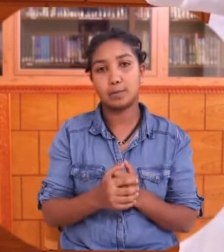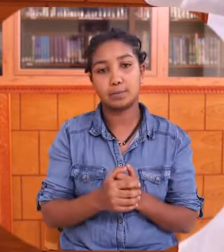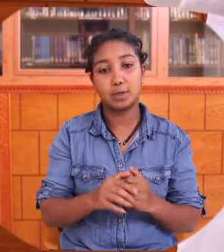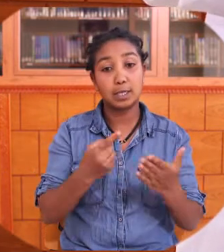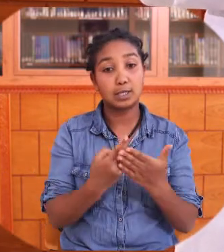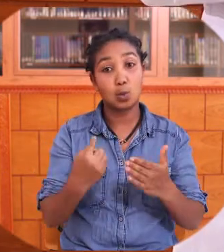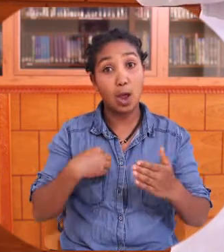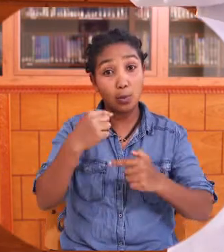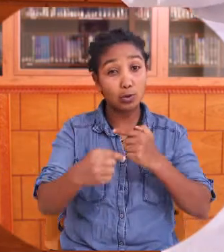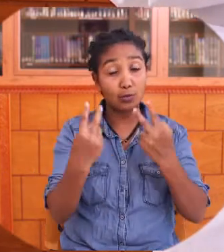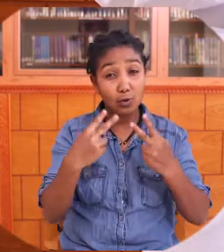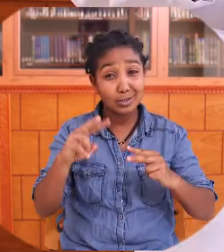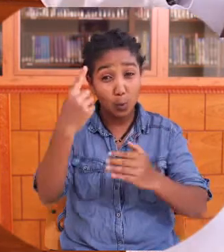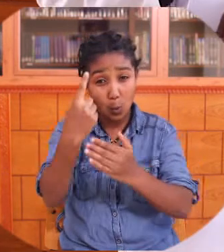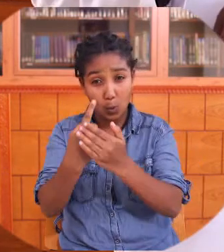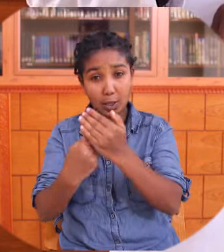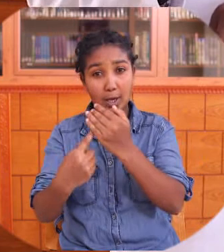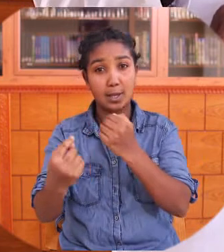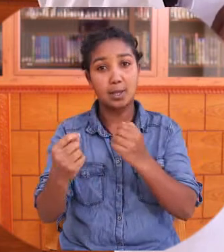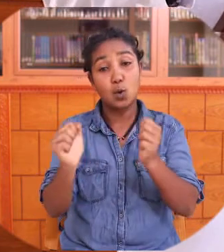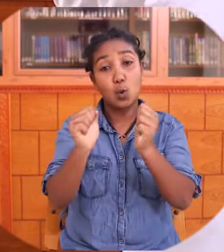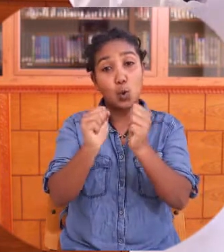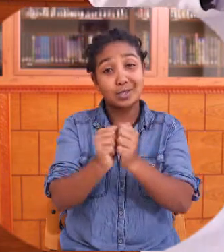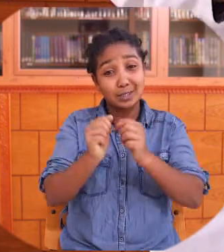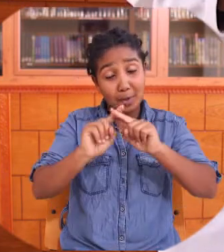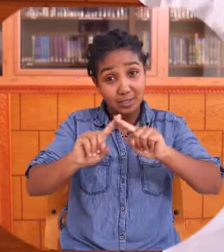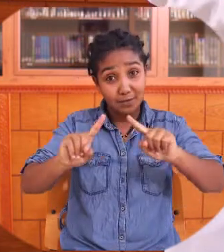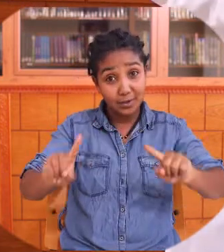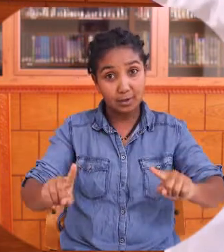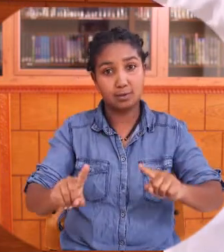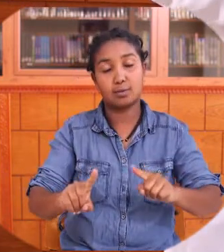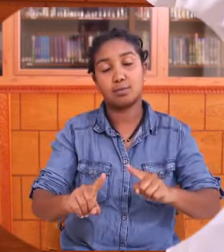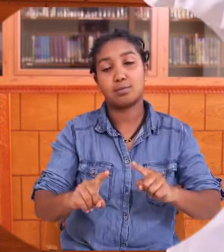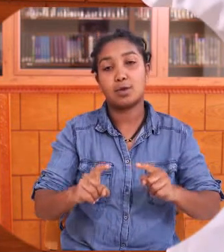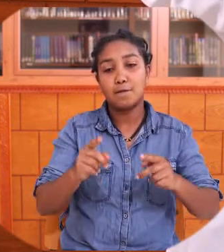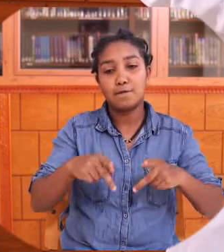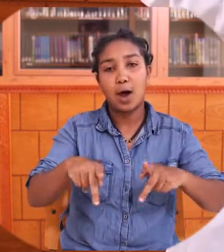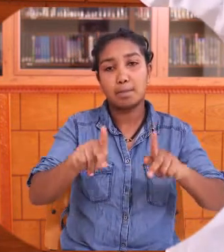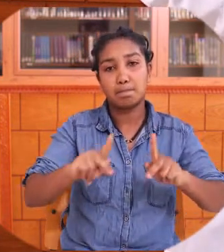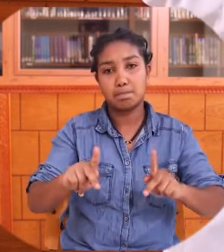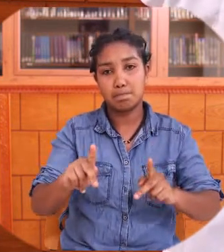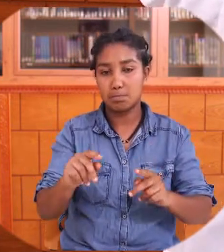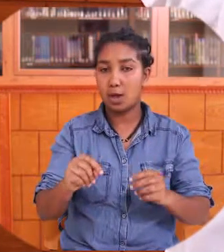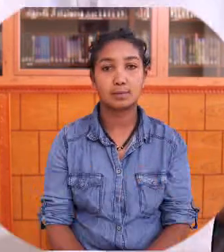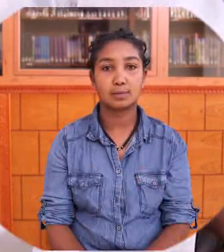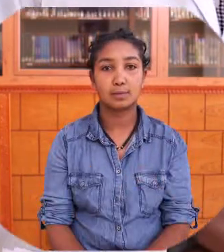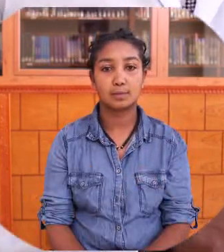Here it is, we are going to focus only with specific animals, farm animals in this